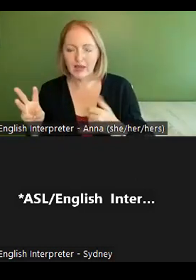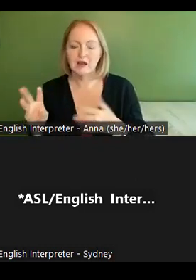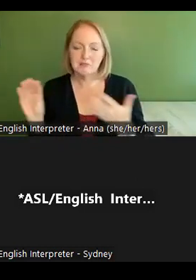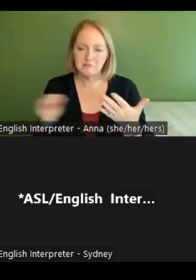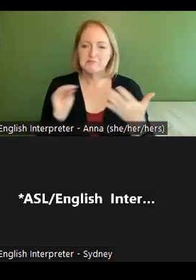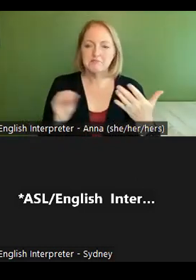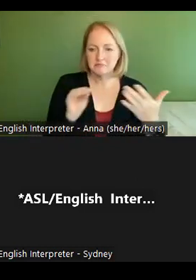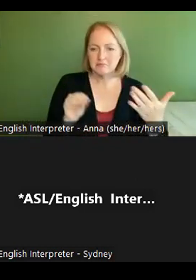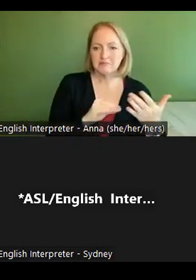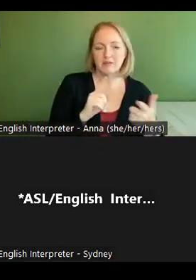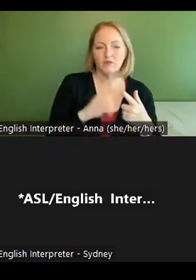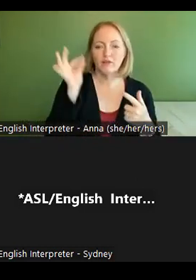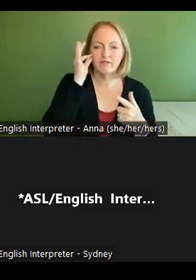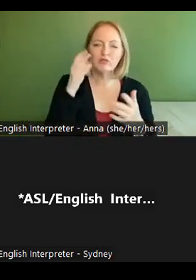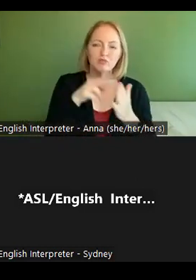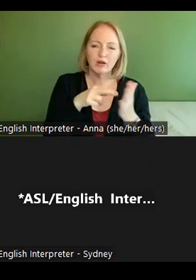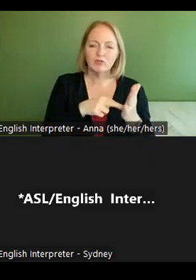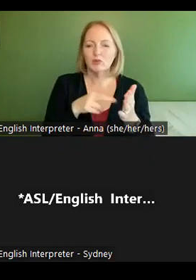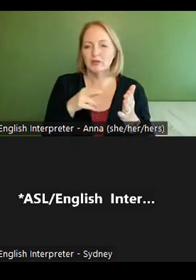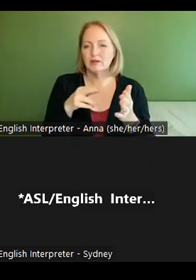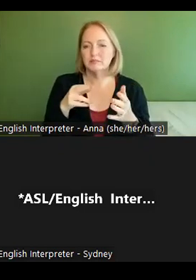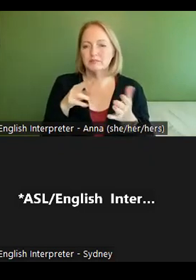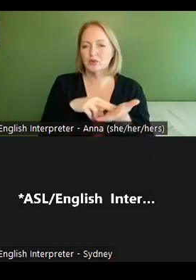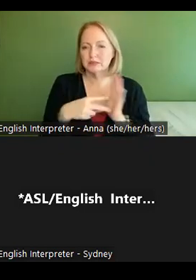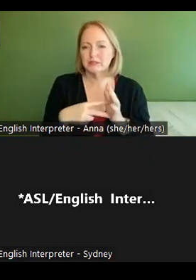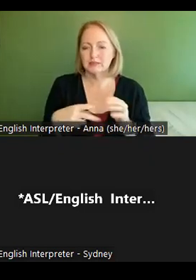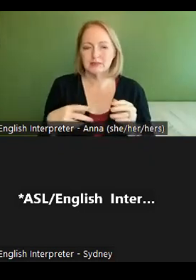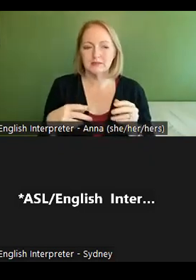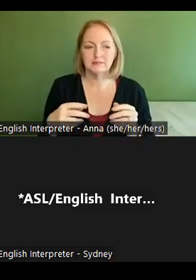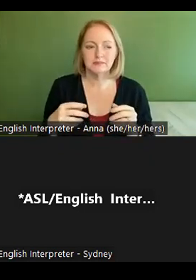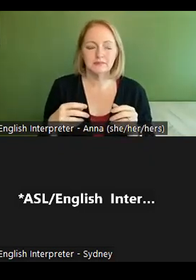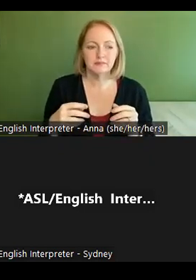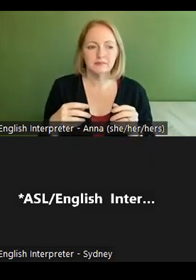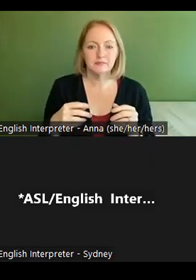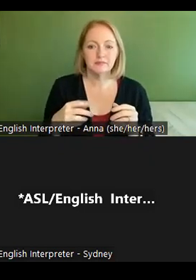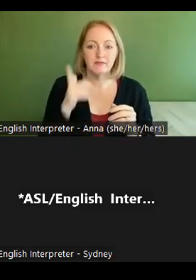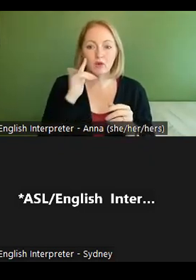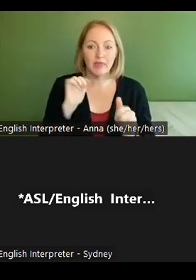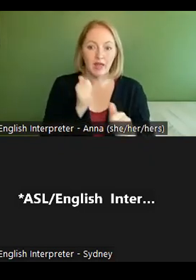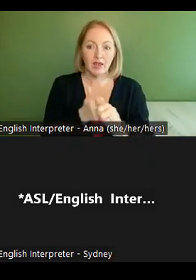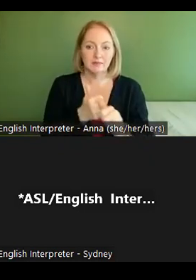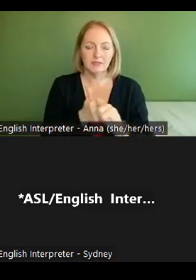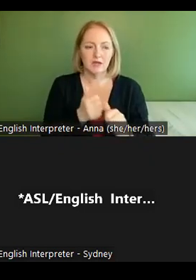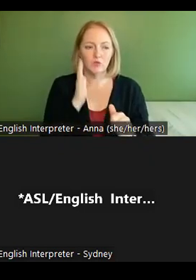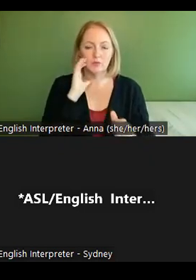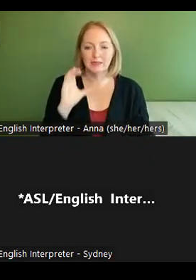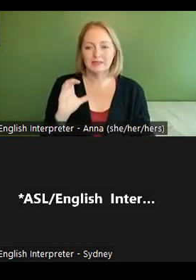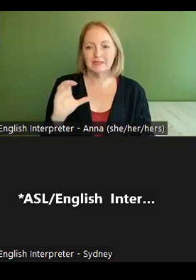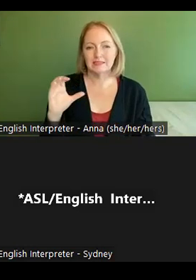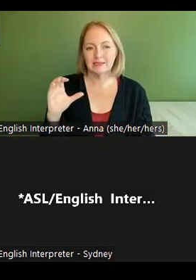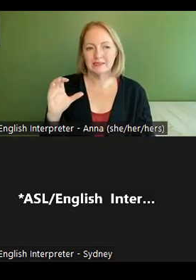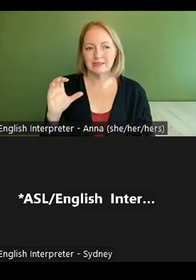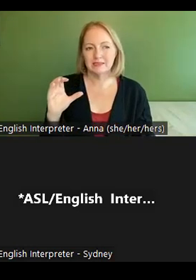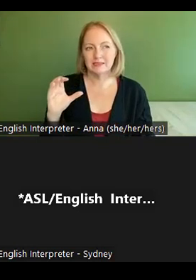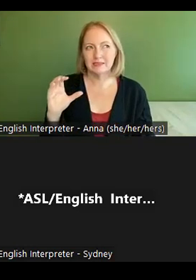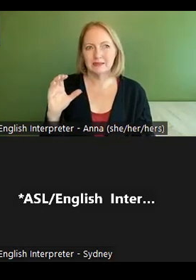that's for federal regulatory purposes. For that update, there will be a CCB and a PIN